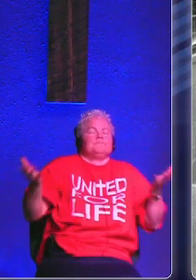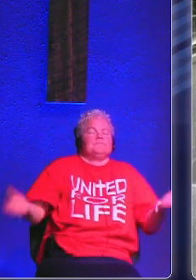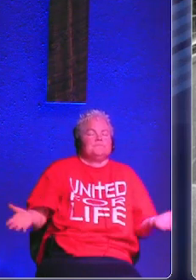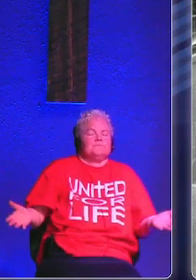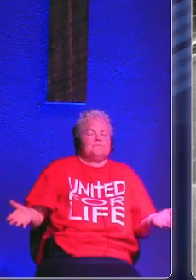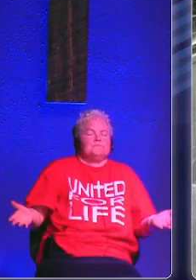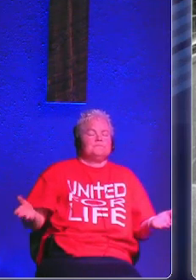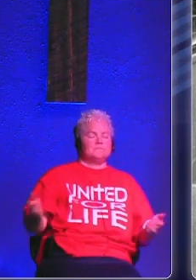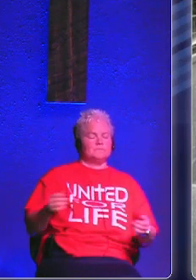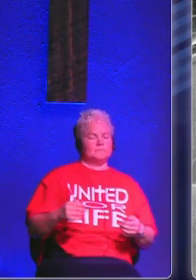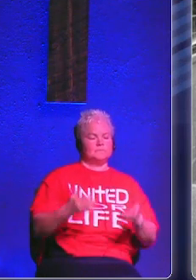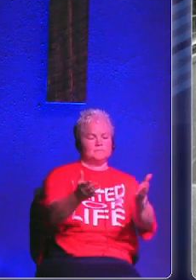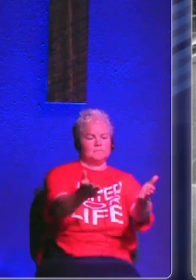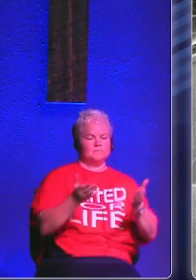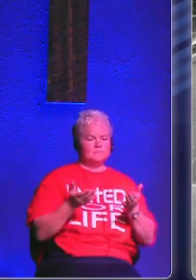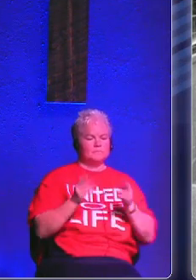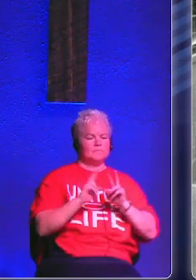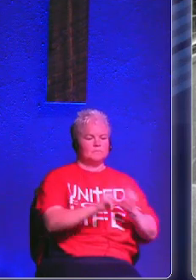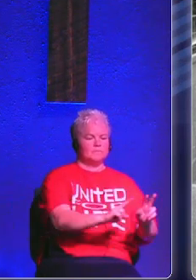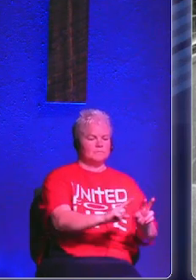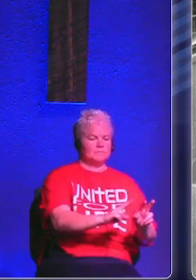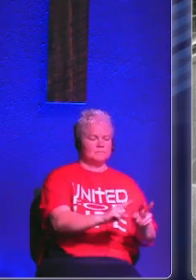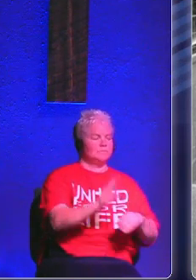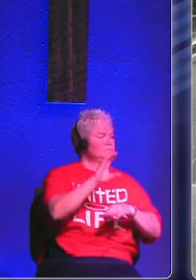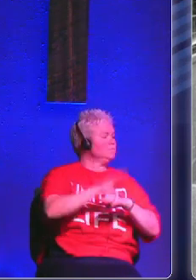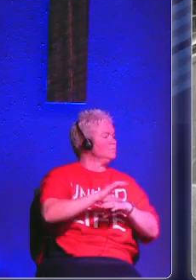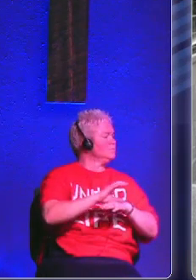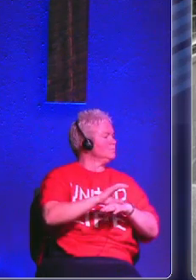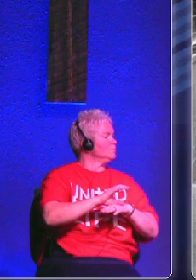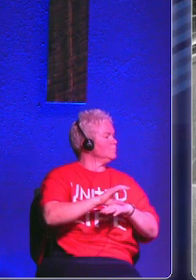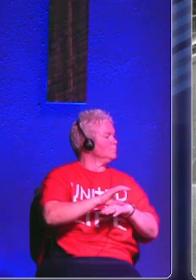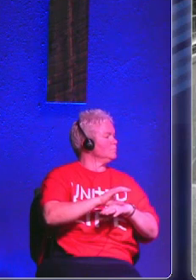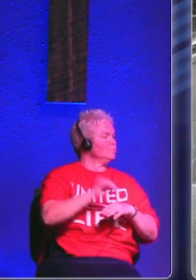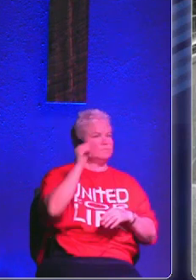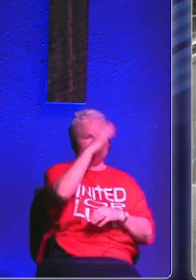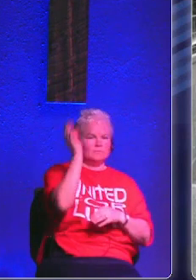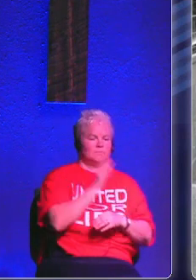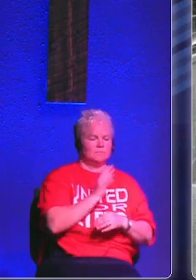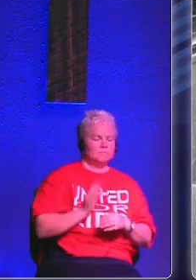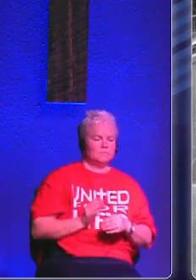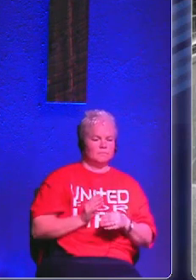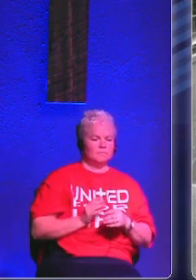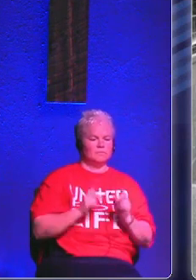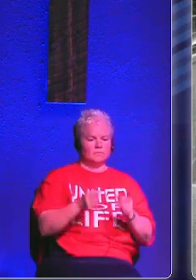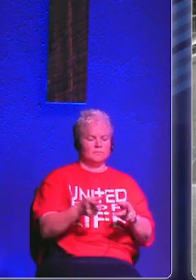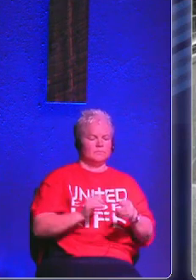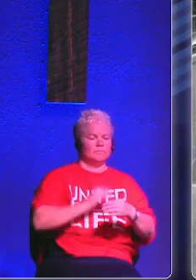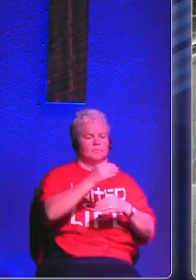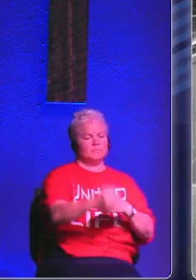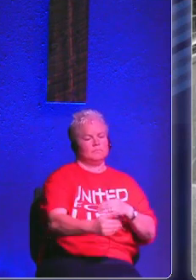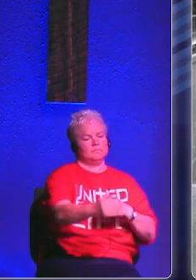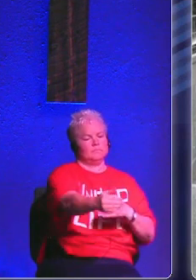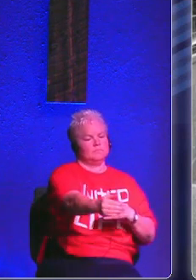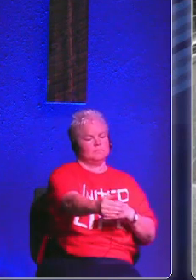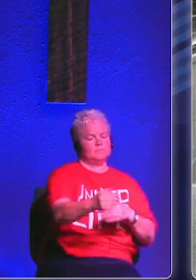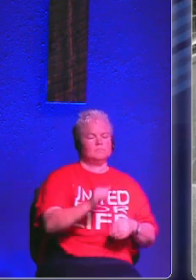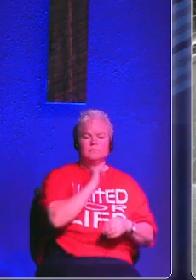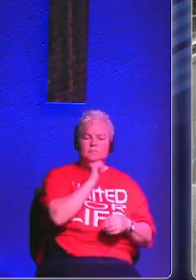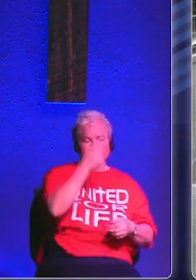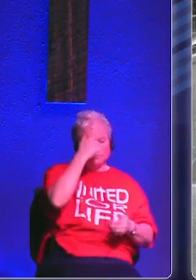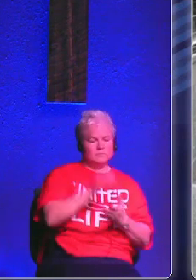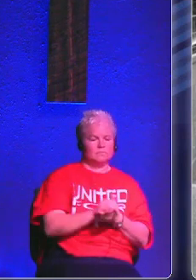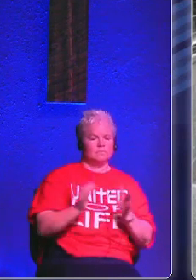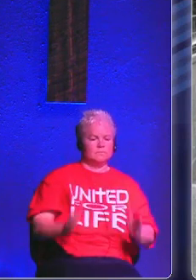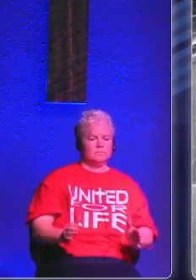up, never accepting an invitation to church, never going beyond what others, unbelievers,